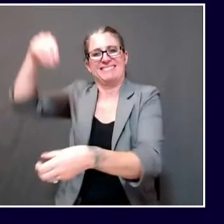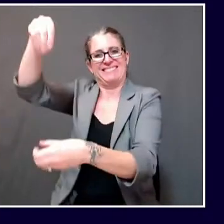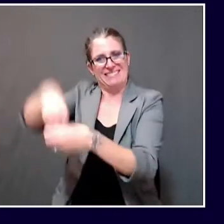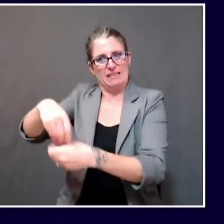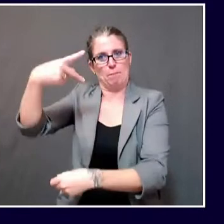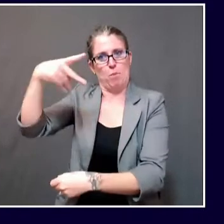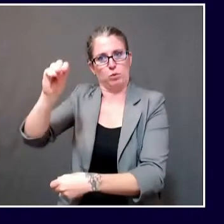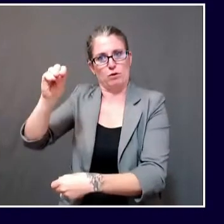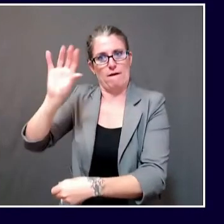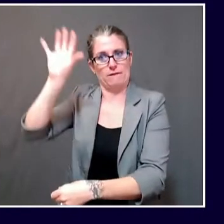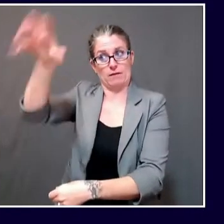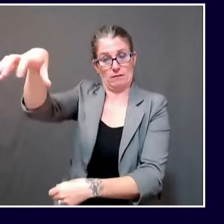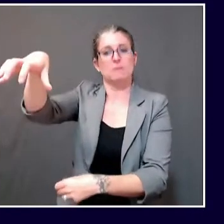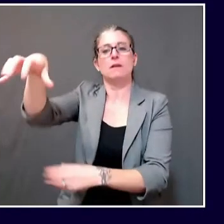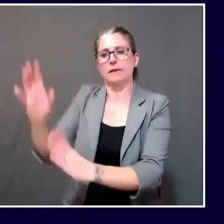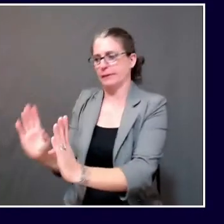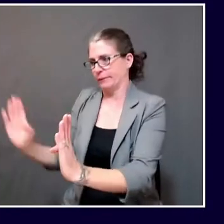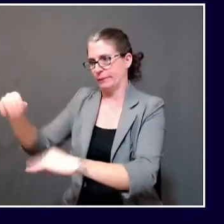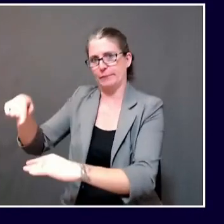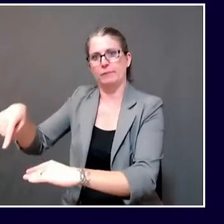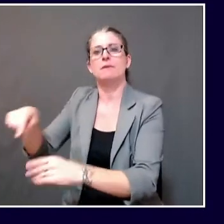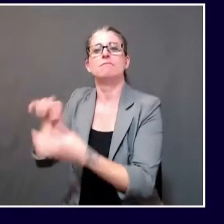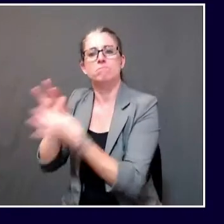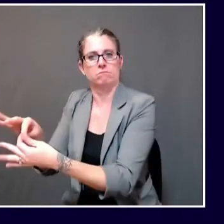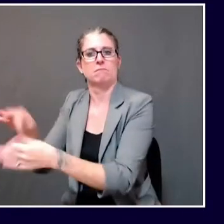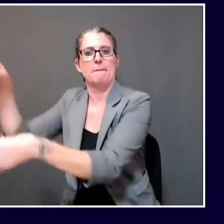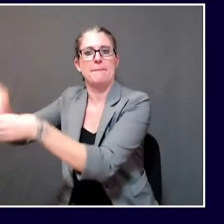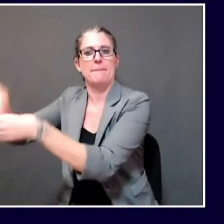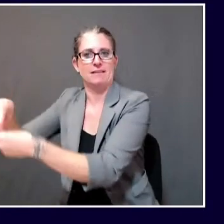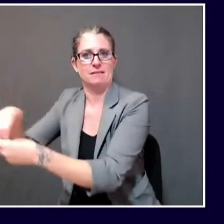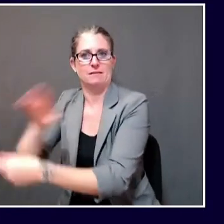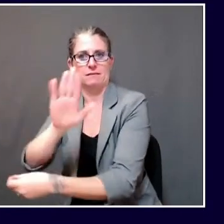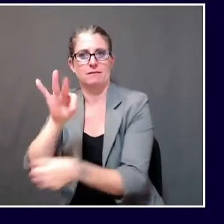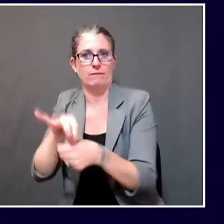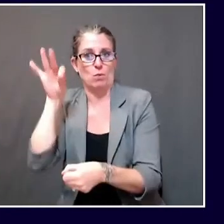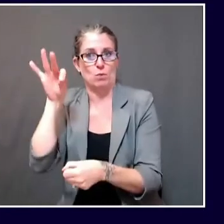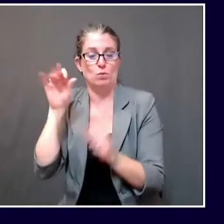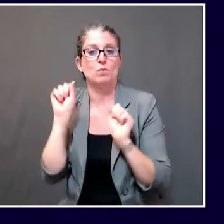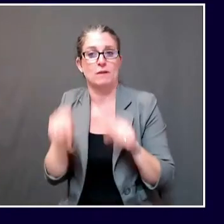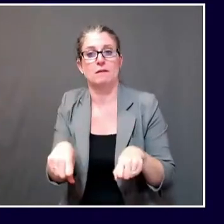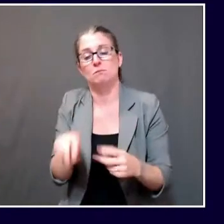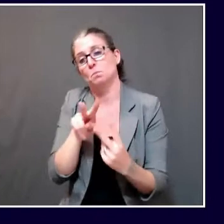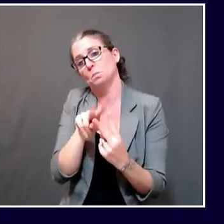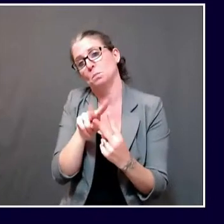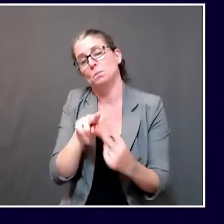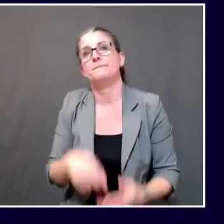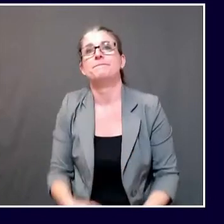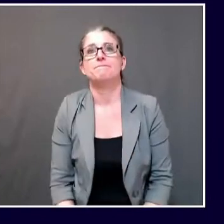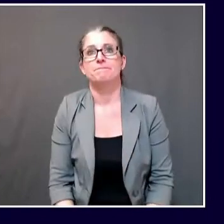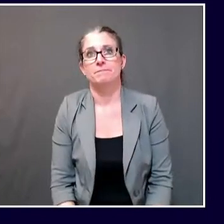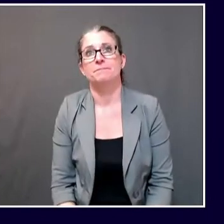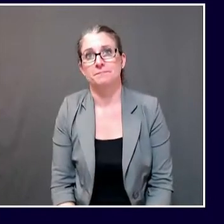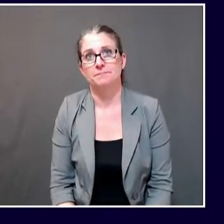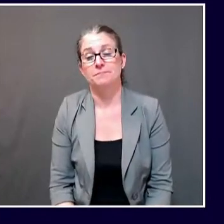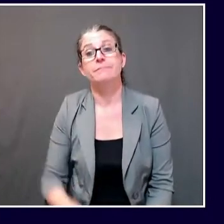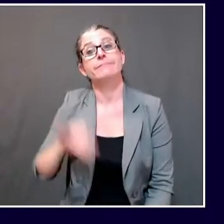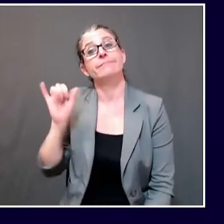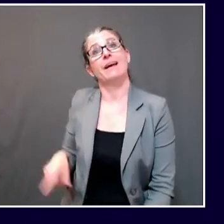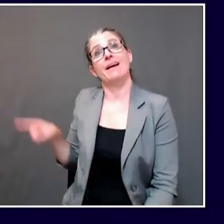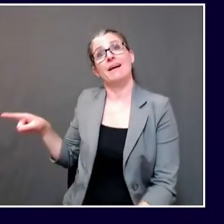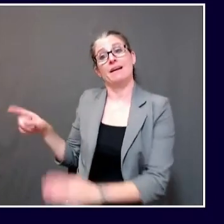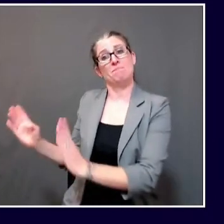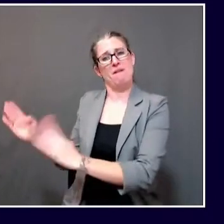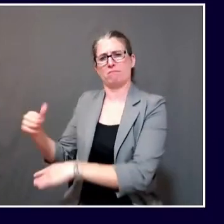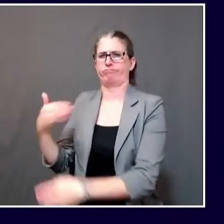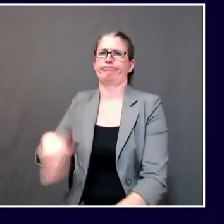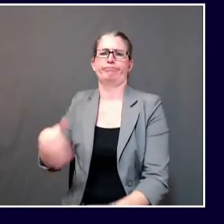time to be accepted. A couple of things about that, because this is relatively new and every state's